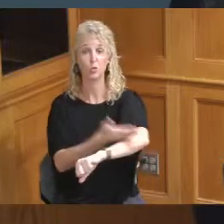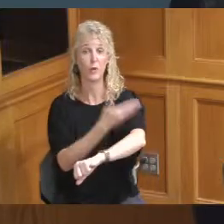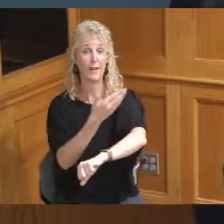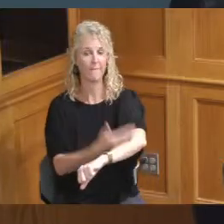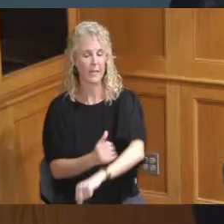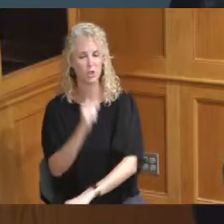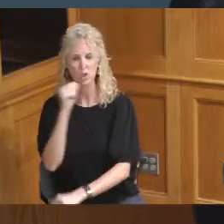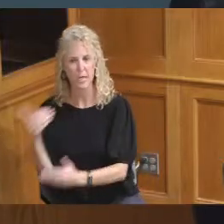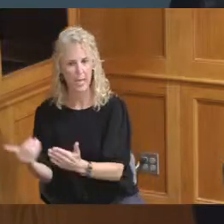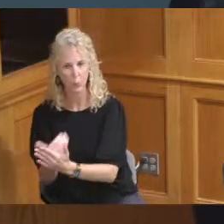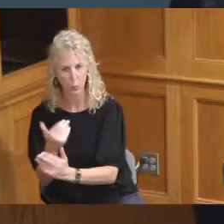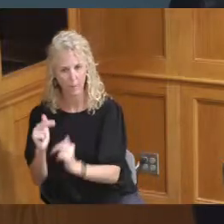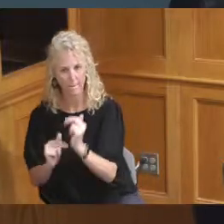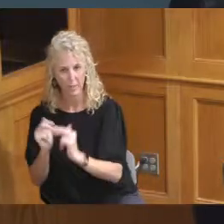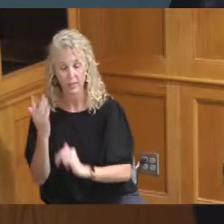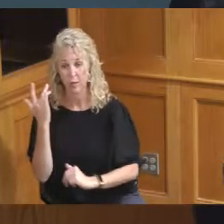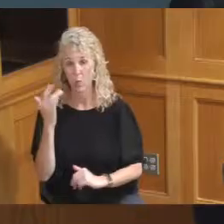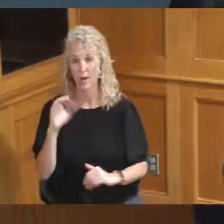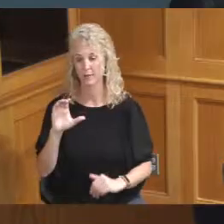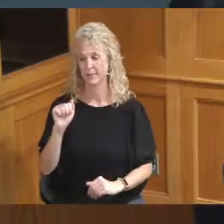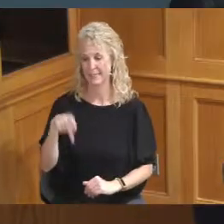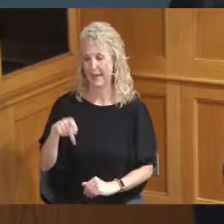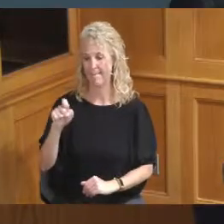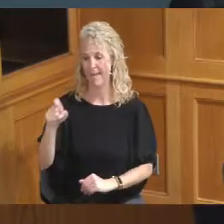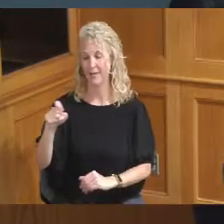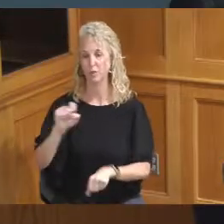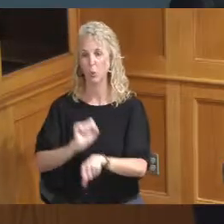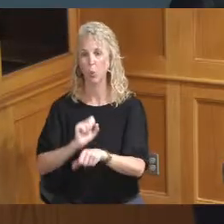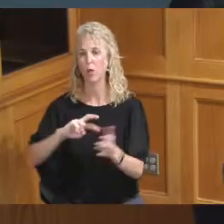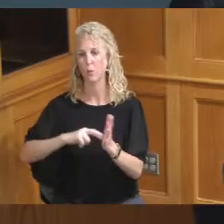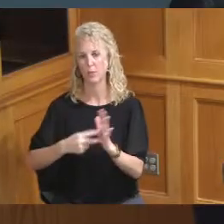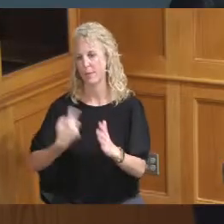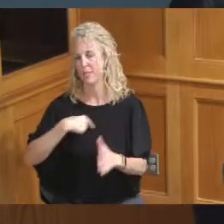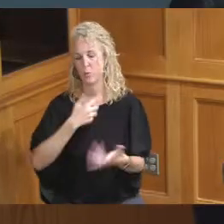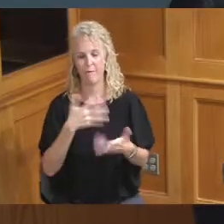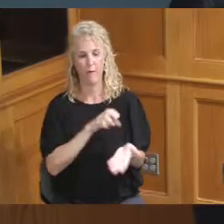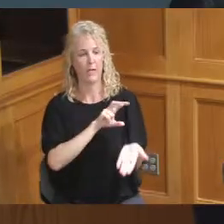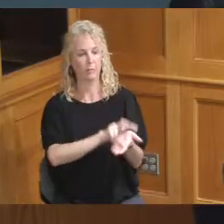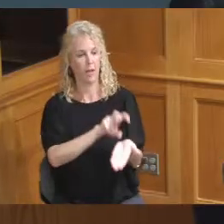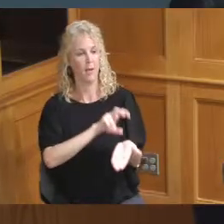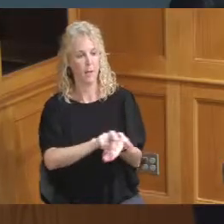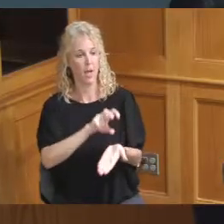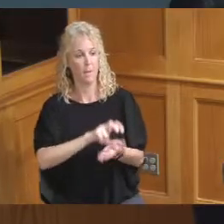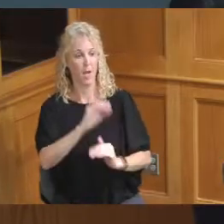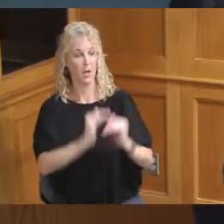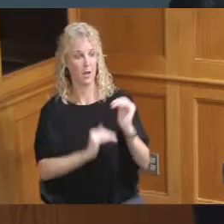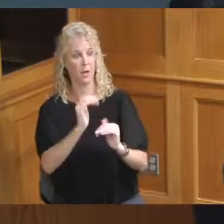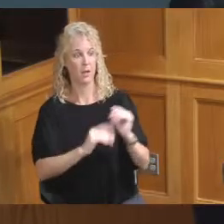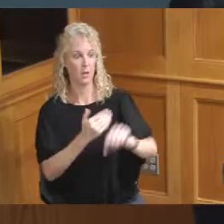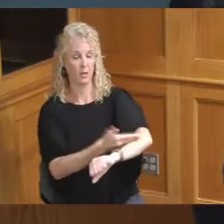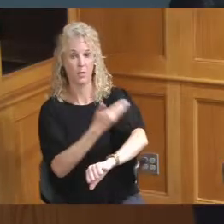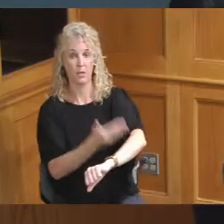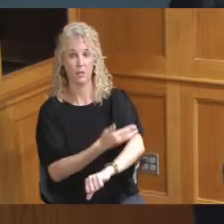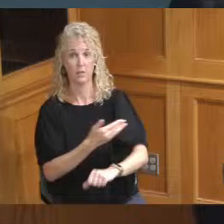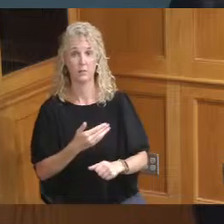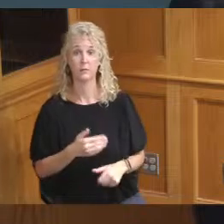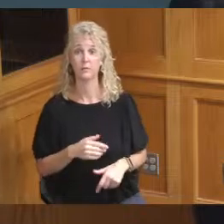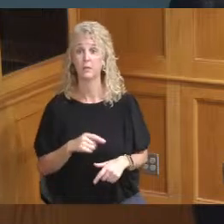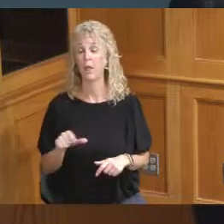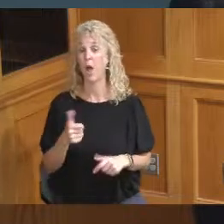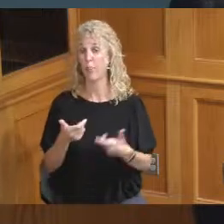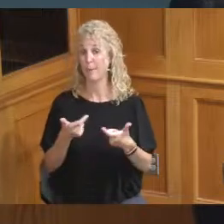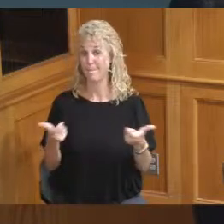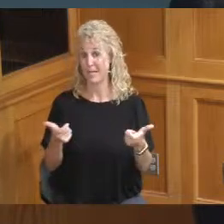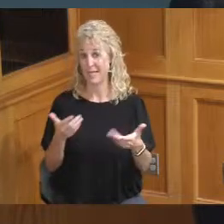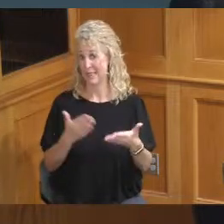not a new build is because of the CapEx work that we've done in the past. And so we will continue to do that. I talked about the enhancement language. The other big piece